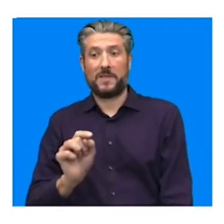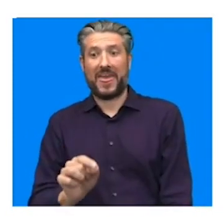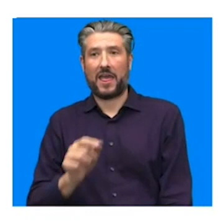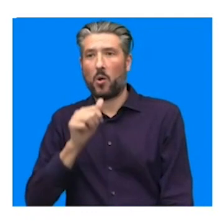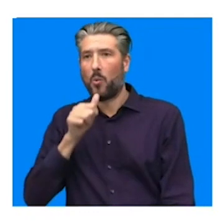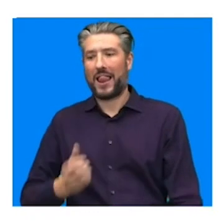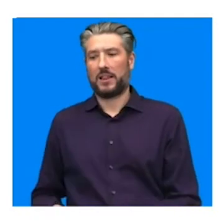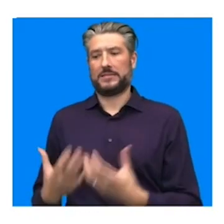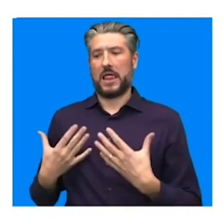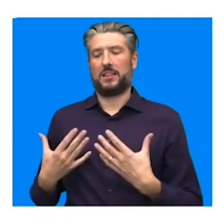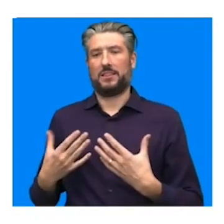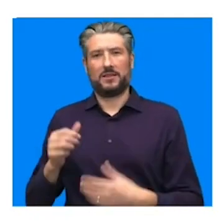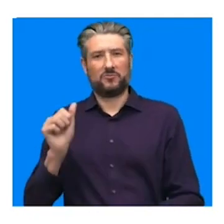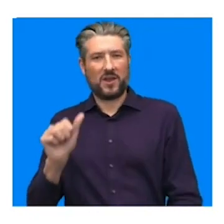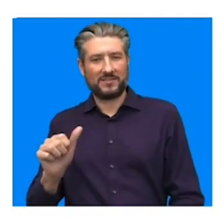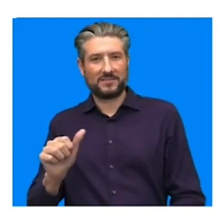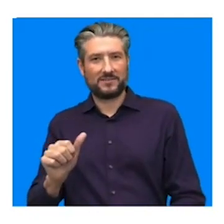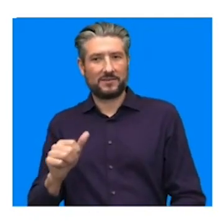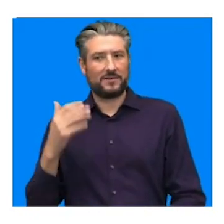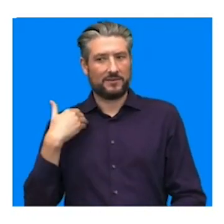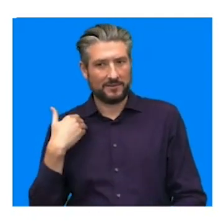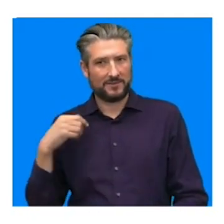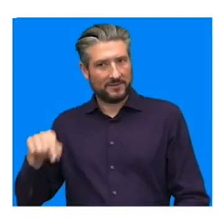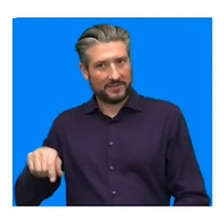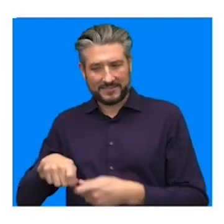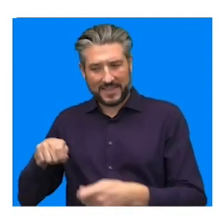It was an indication to them that something was happening, and it would